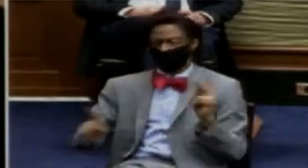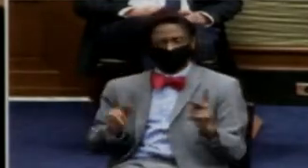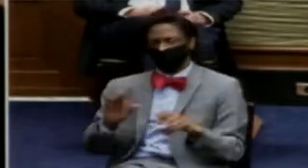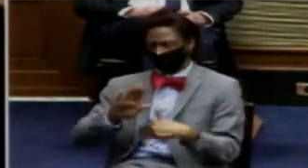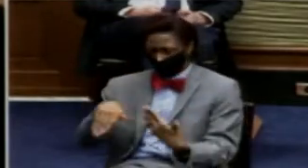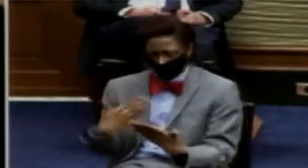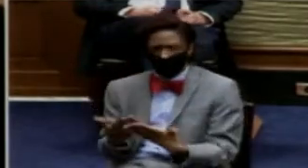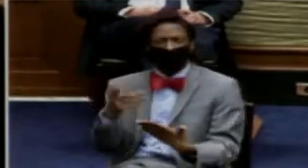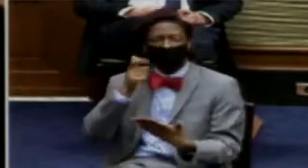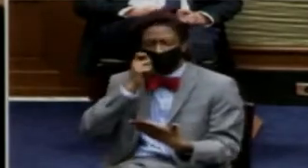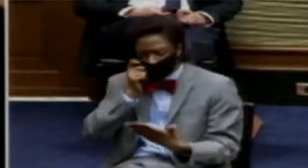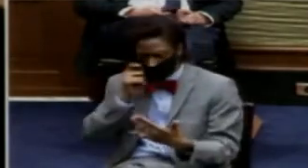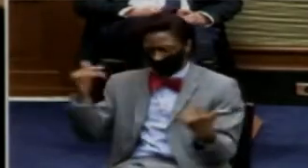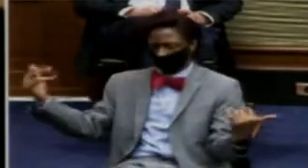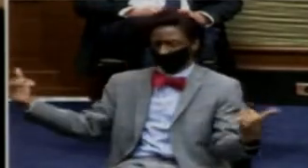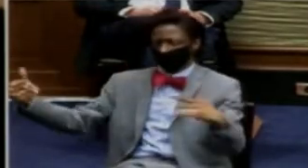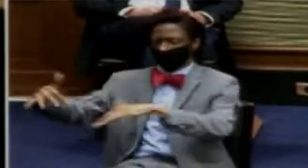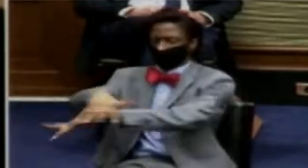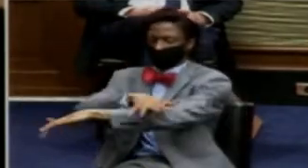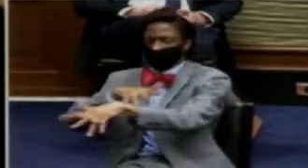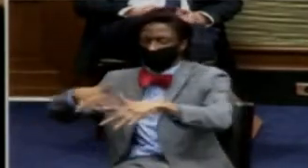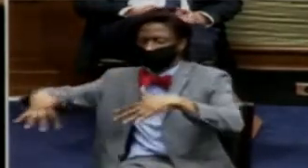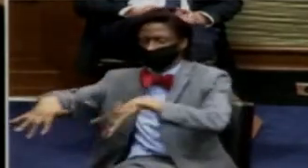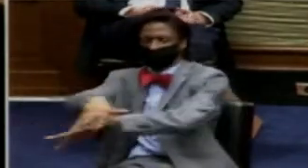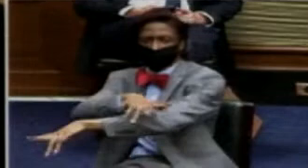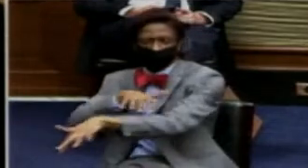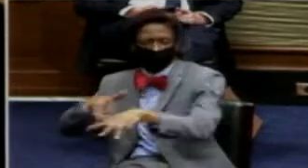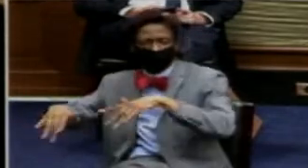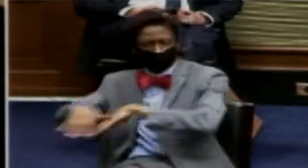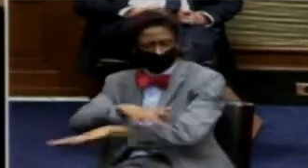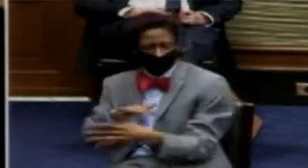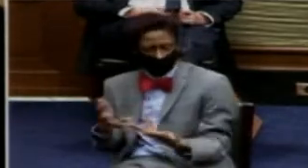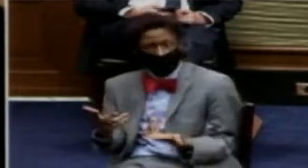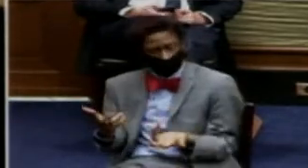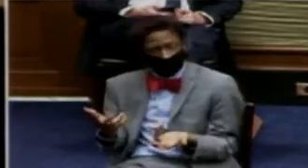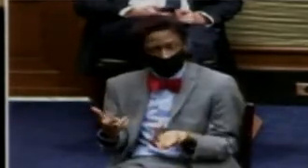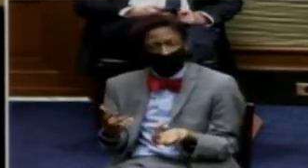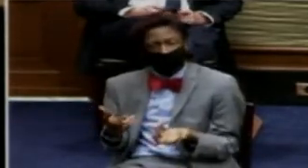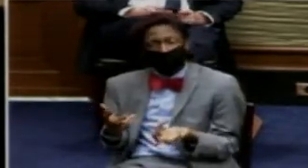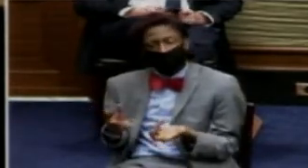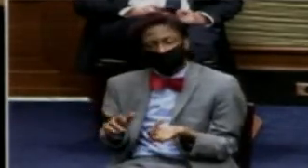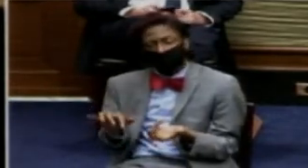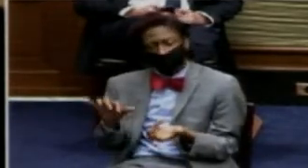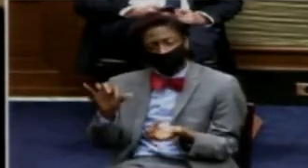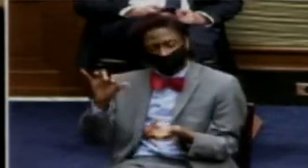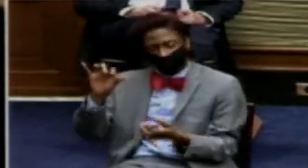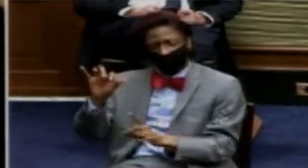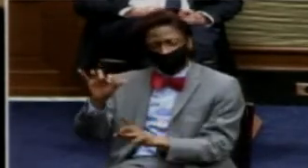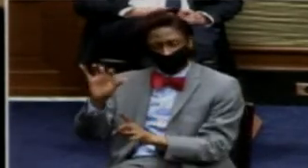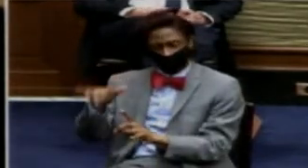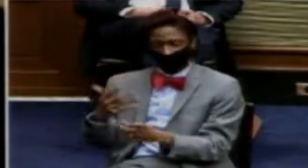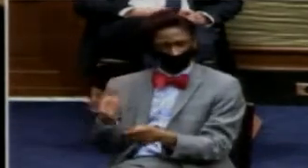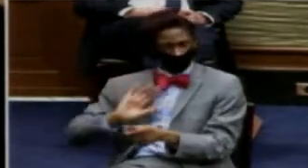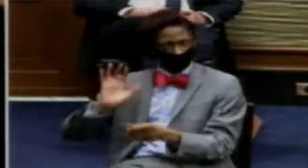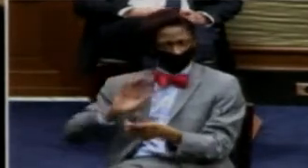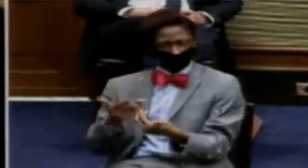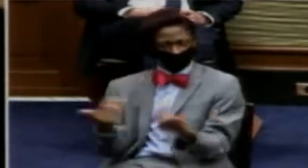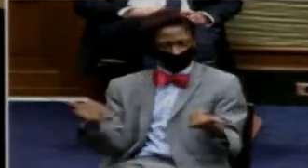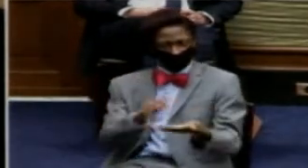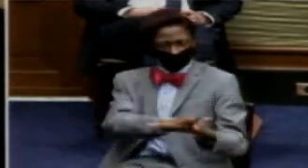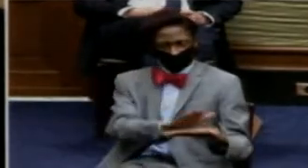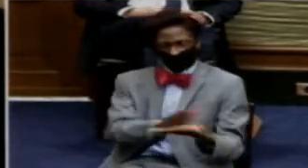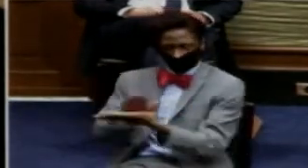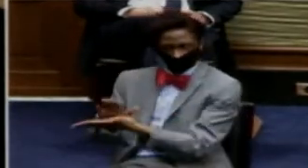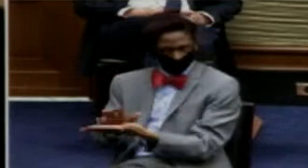area as my neighbors and friends. Gone, too, are the remnants of de jure separate schooling that sent me to